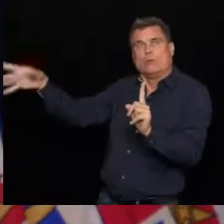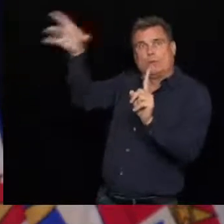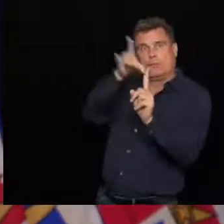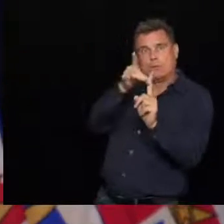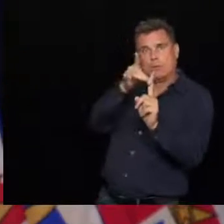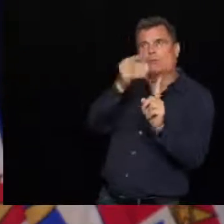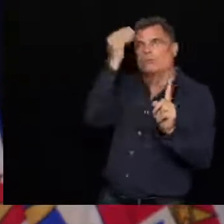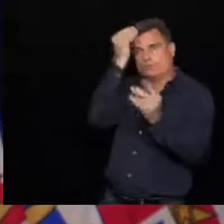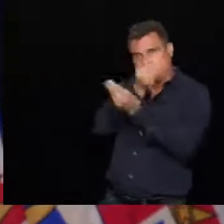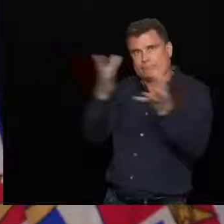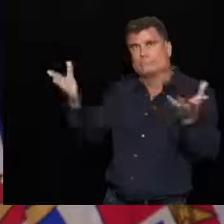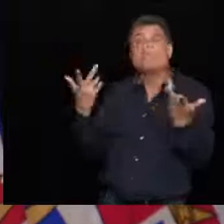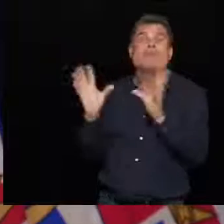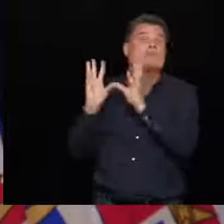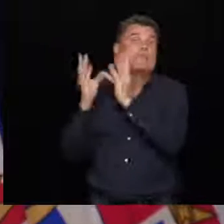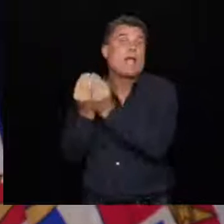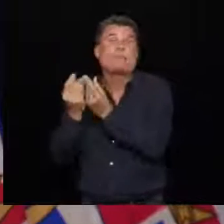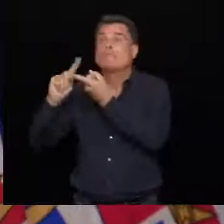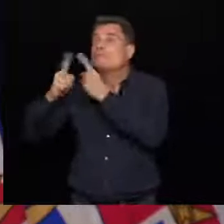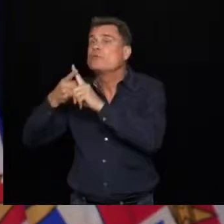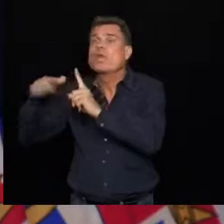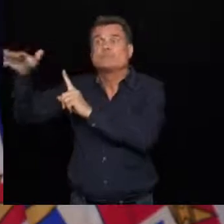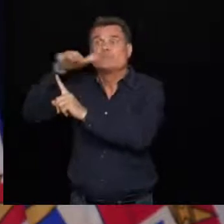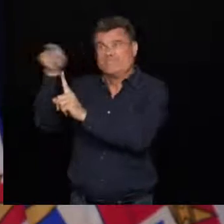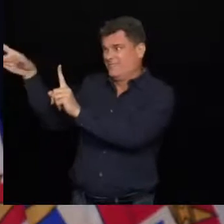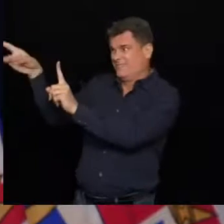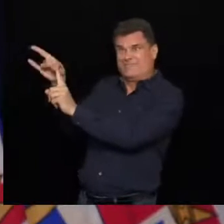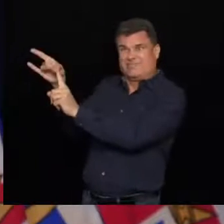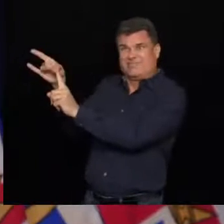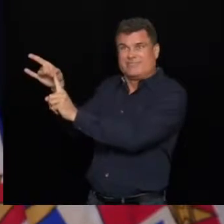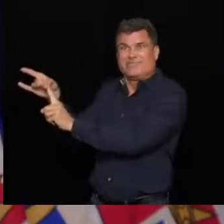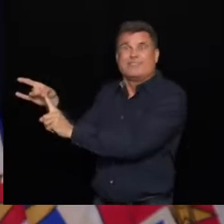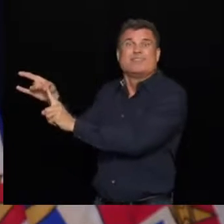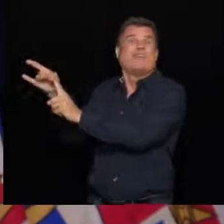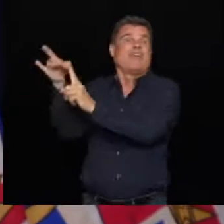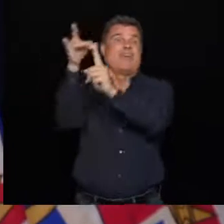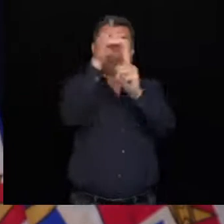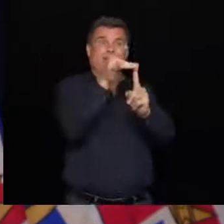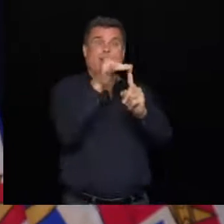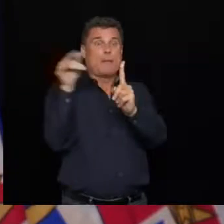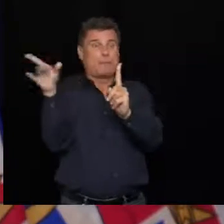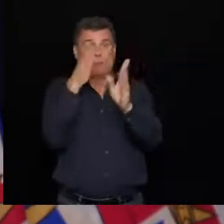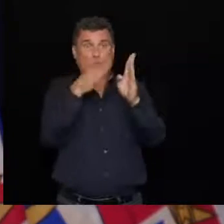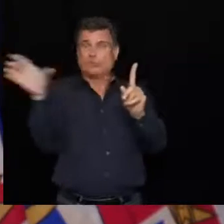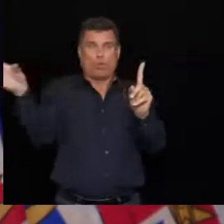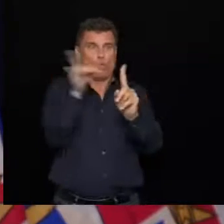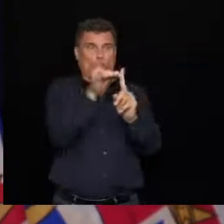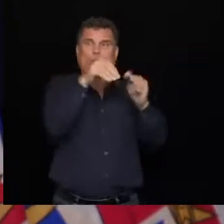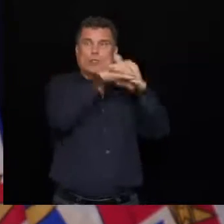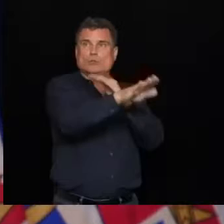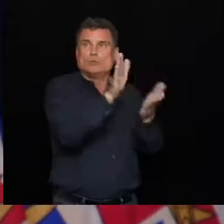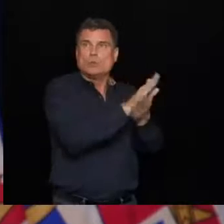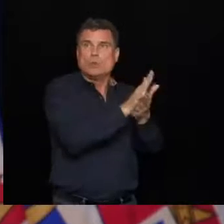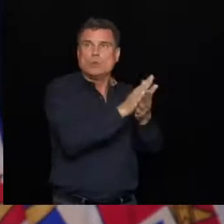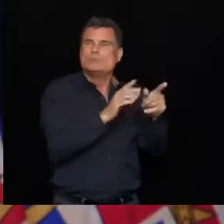school when they were infectious. So we don't consider those a school exposure. Jane, do you have a